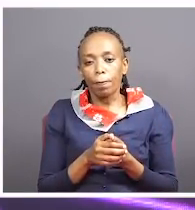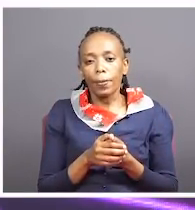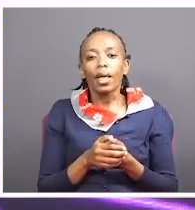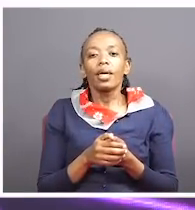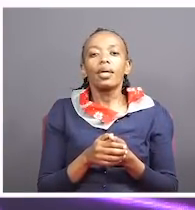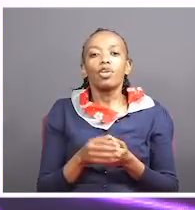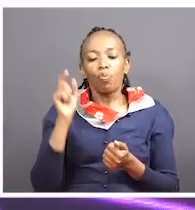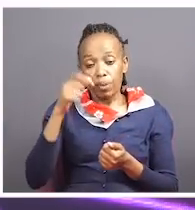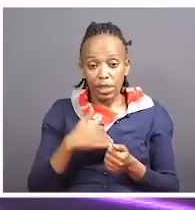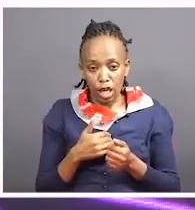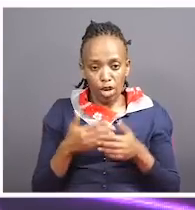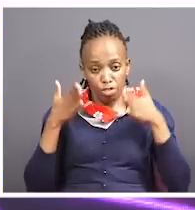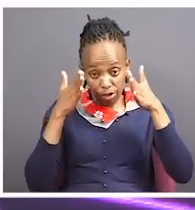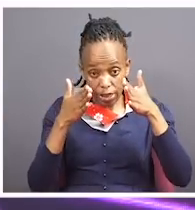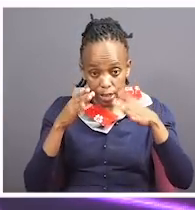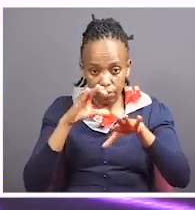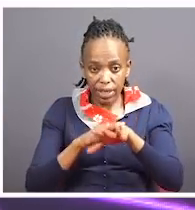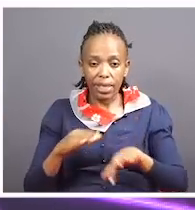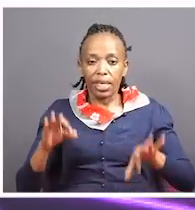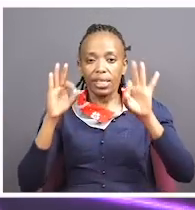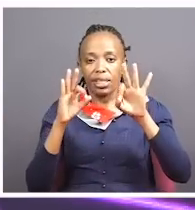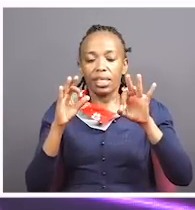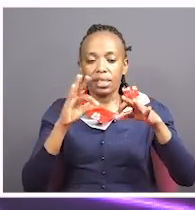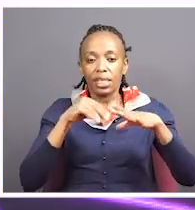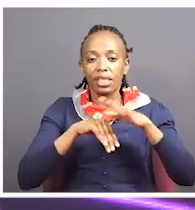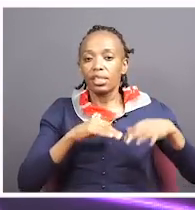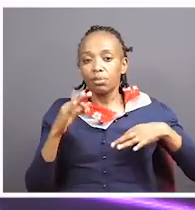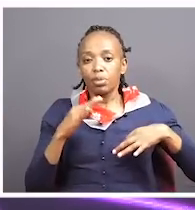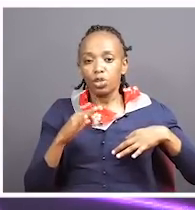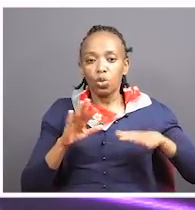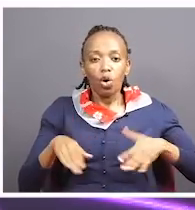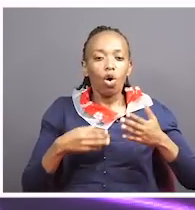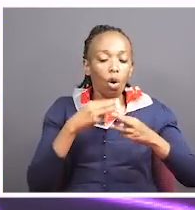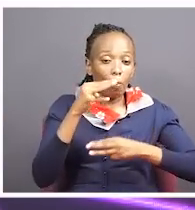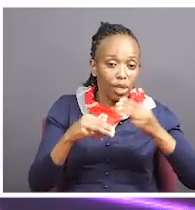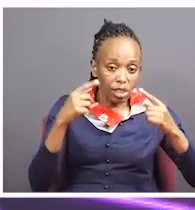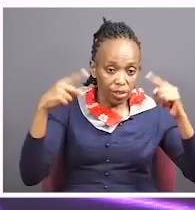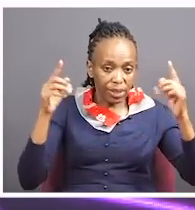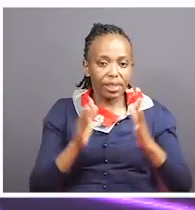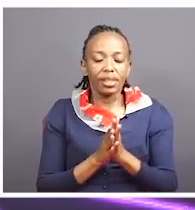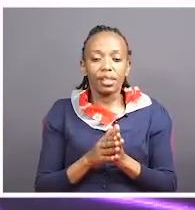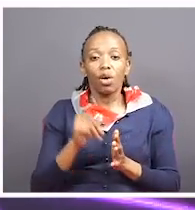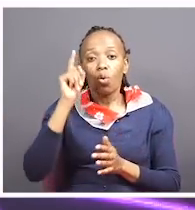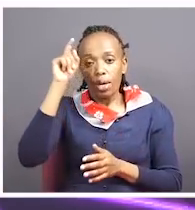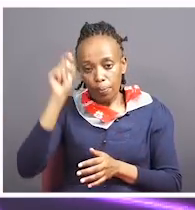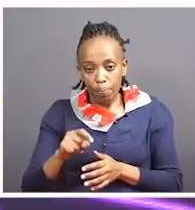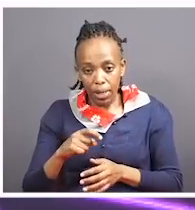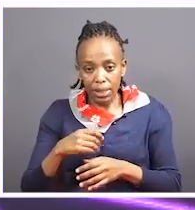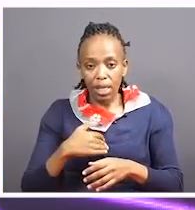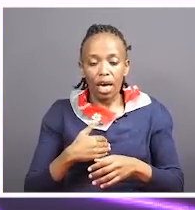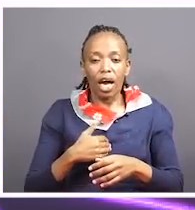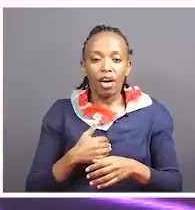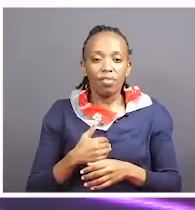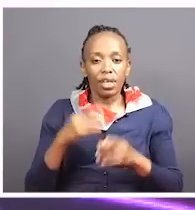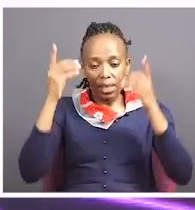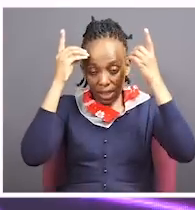sheer determination to go for excellence. Whether in spiritual or material success, one must make